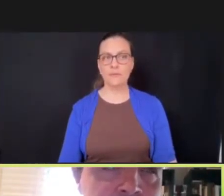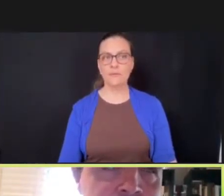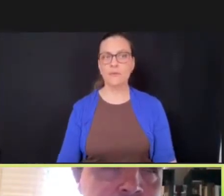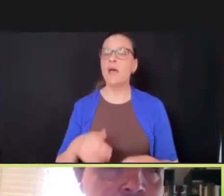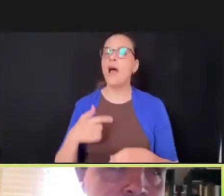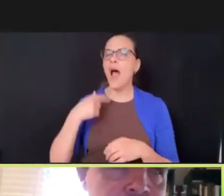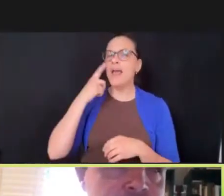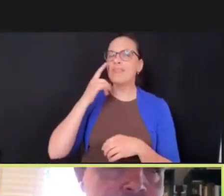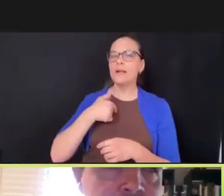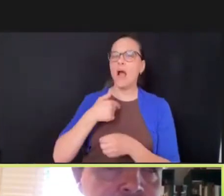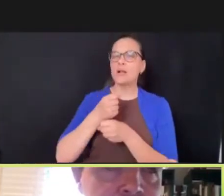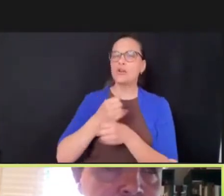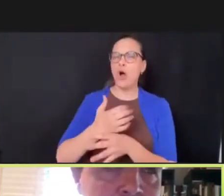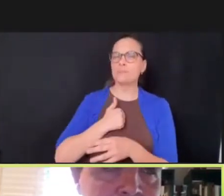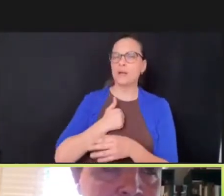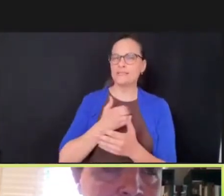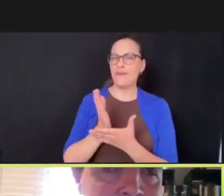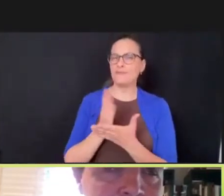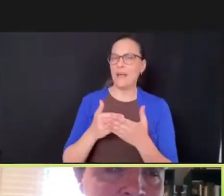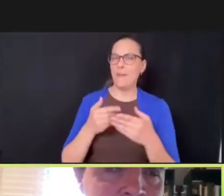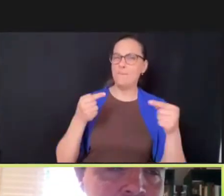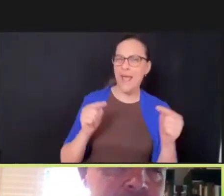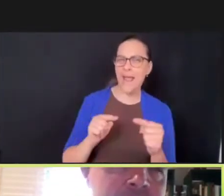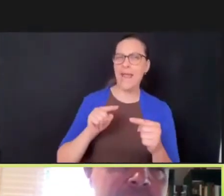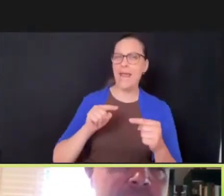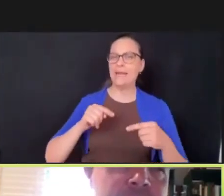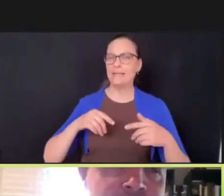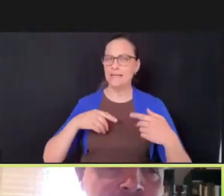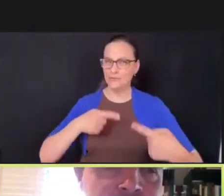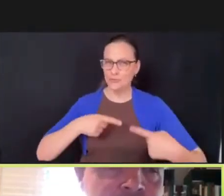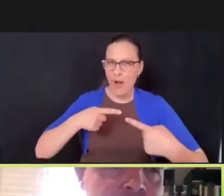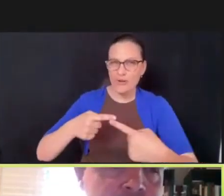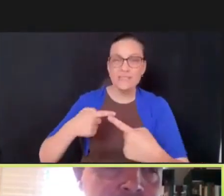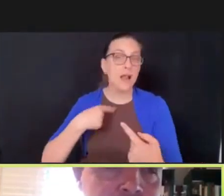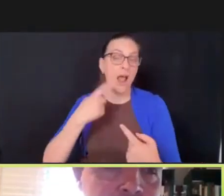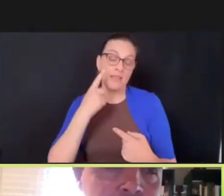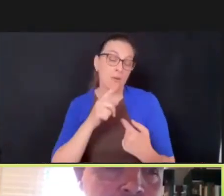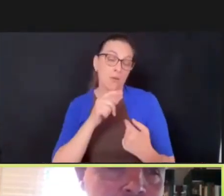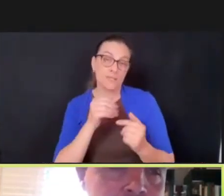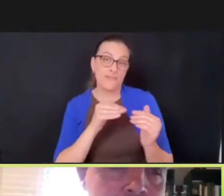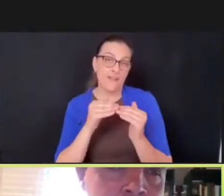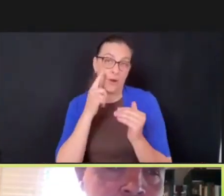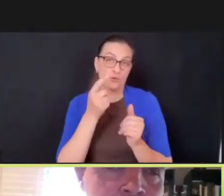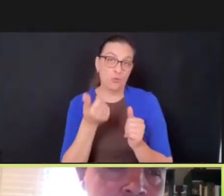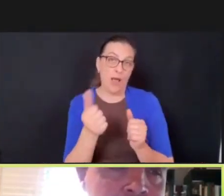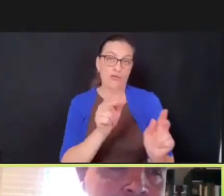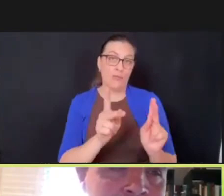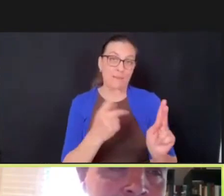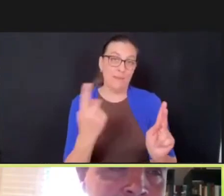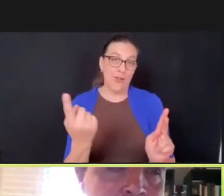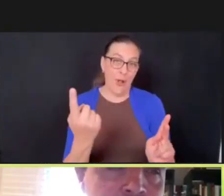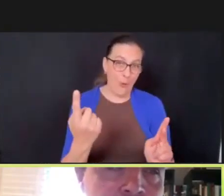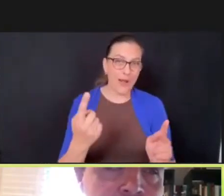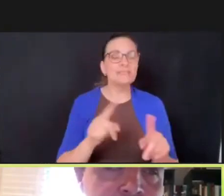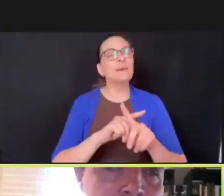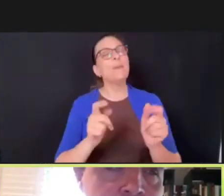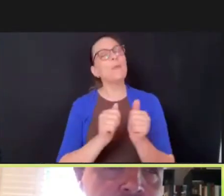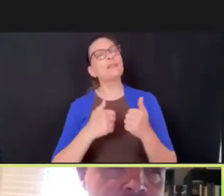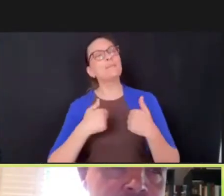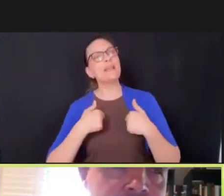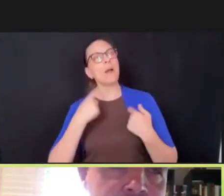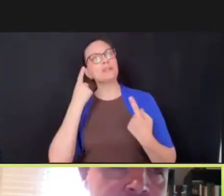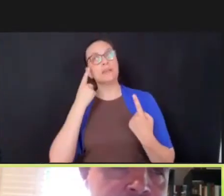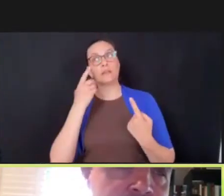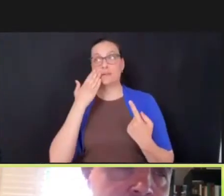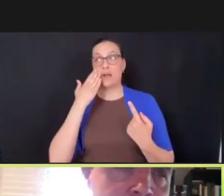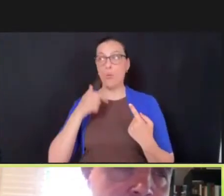wasn't fair to other people. That's not always a consideration, but it's something I think about. Like with me, like, well, I'm going to need transport if I go to a new